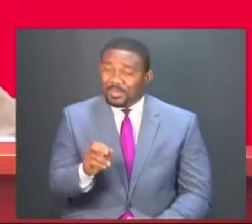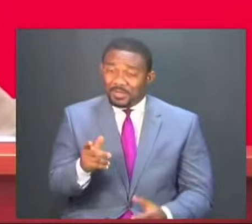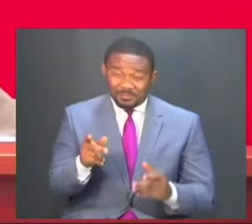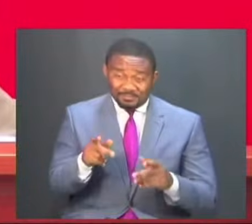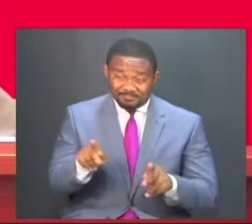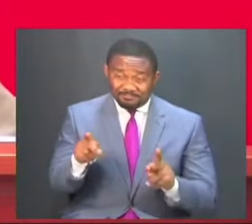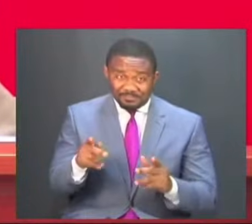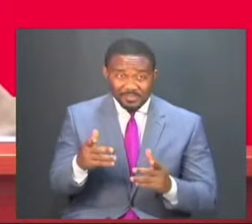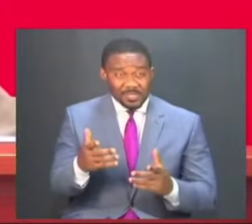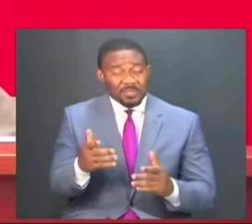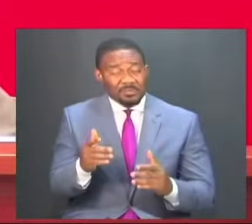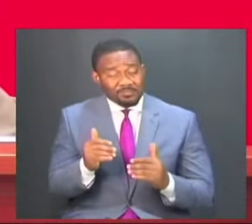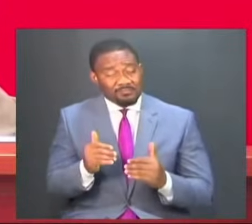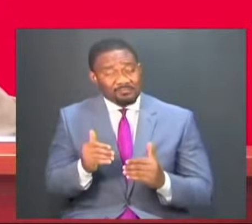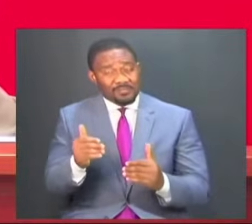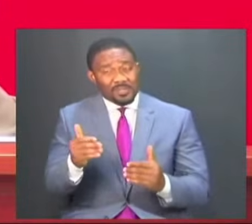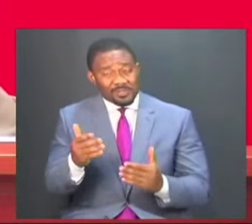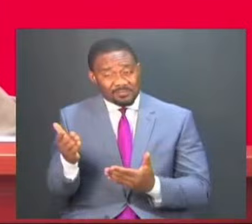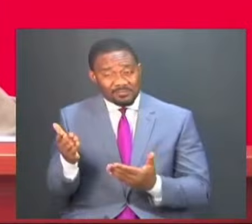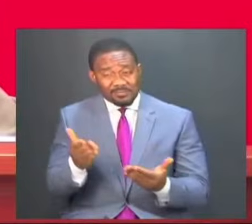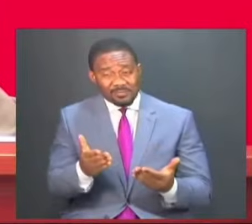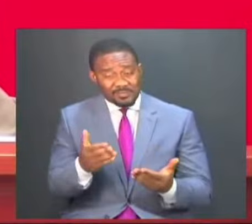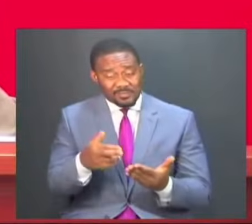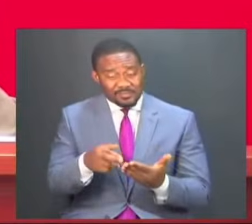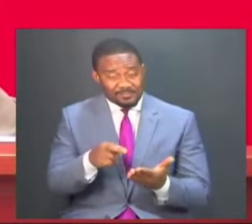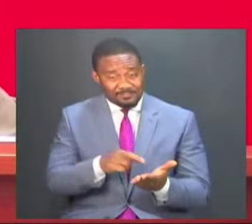may you proceed to present the report of the committee.